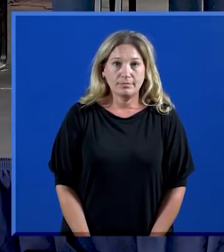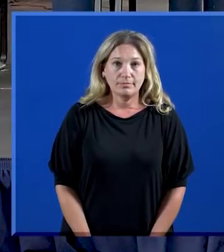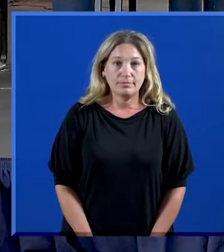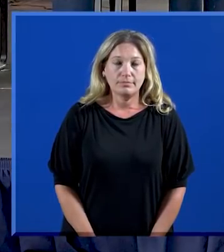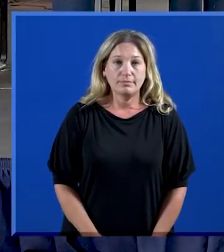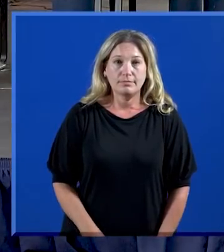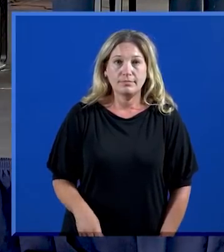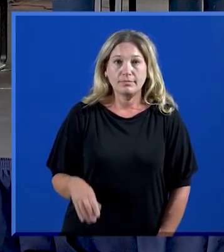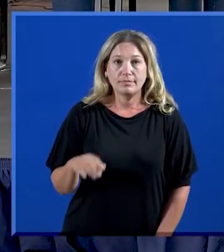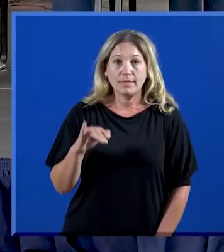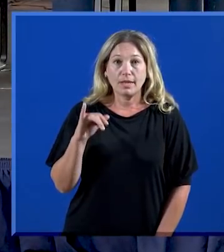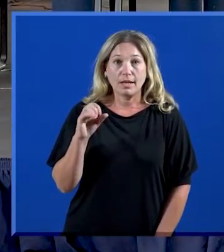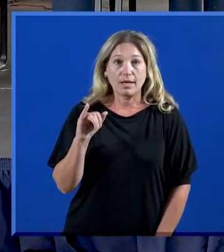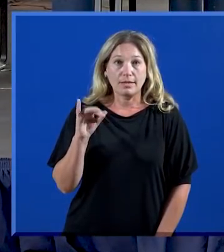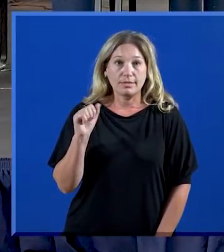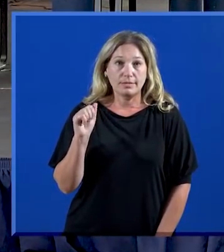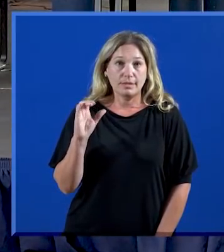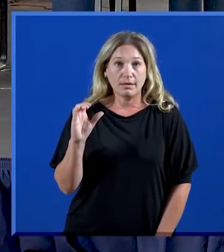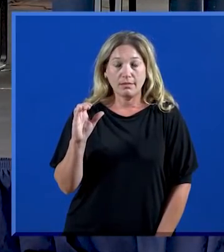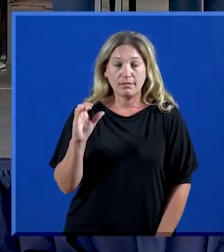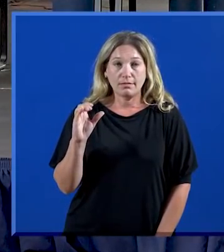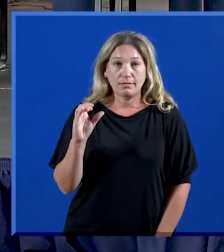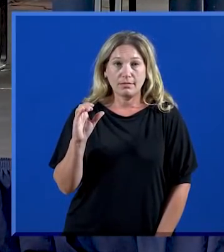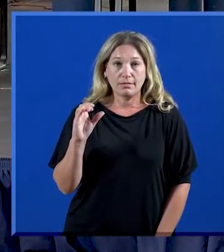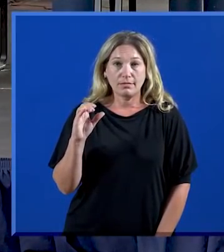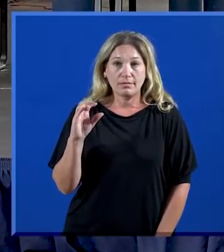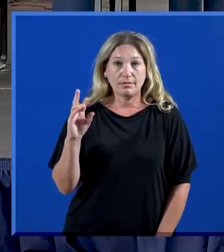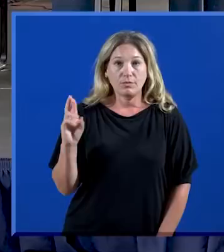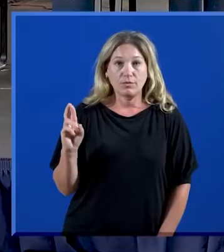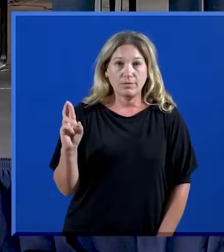Isaac Rodriguez Fajardo.